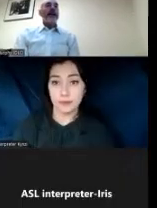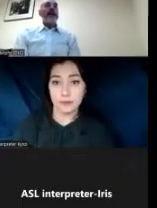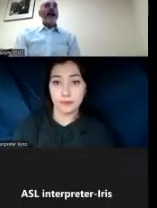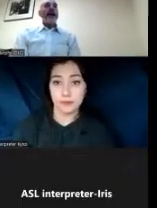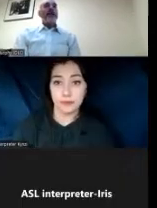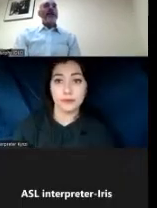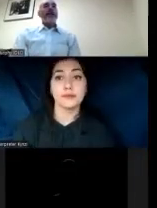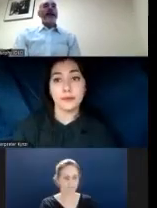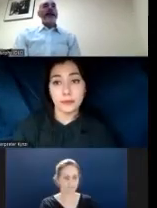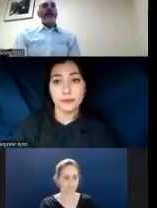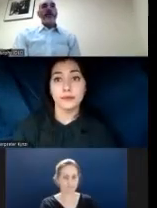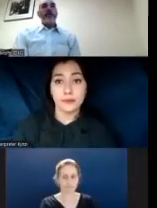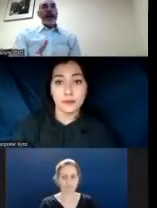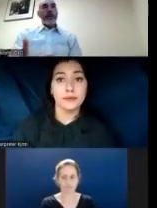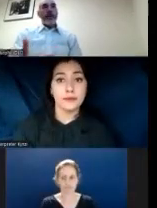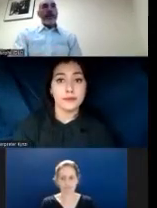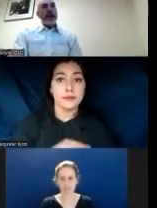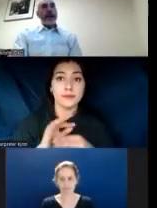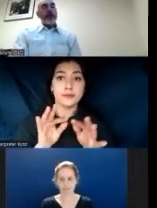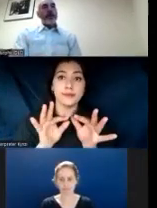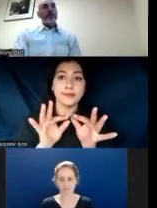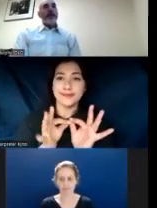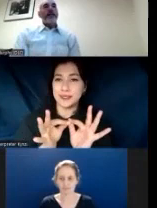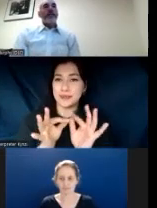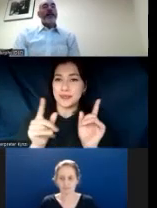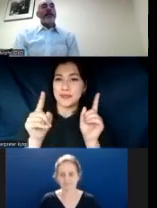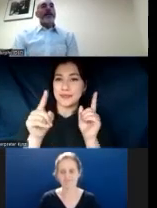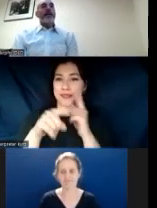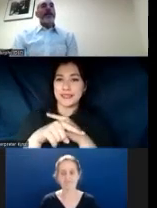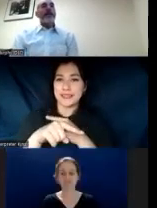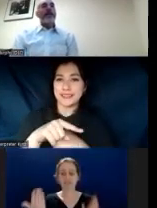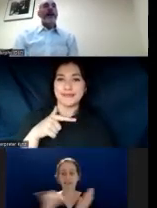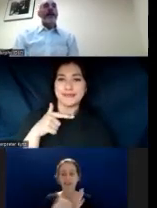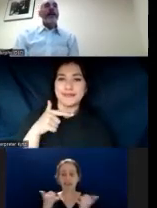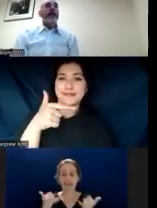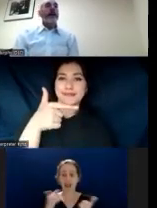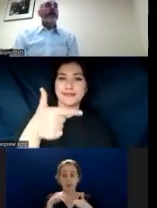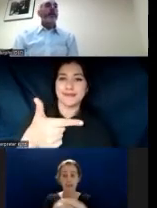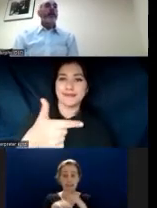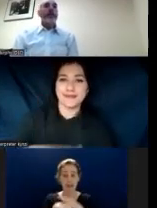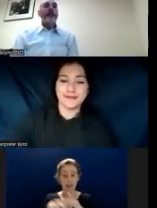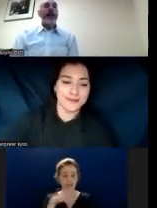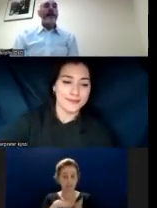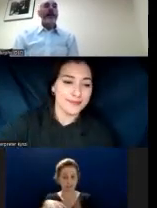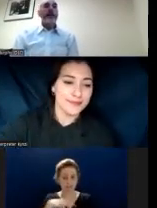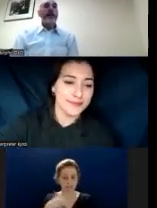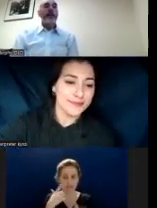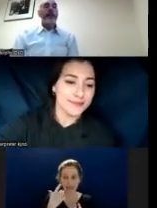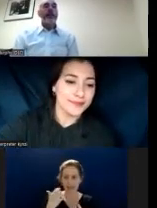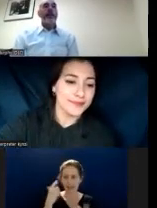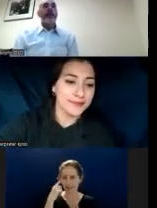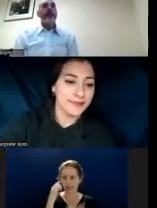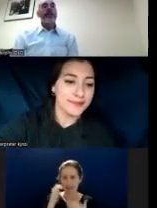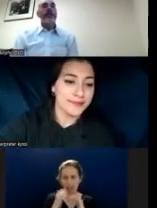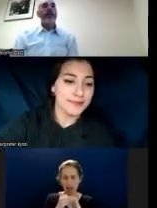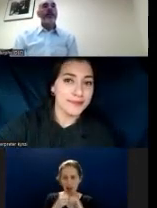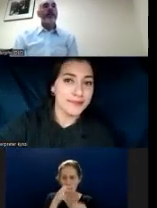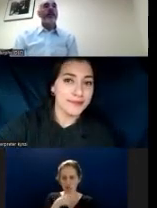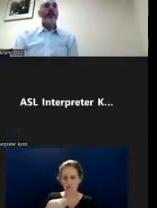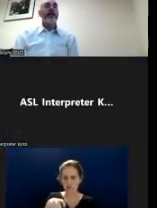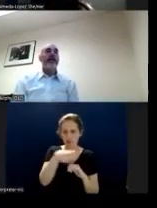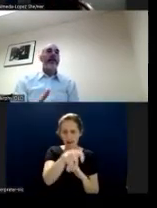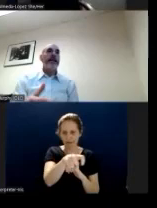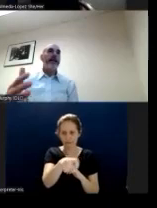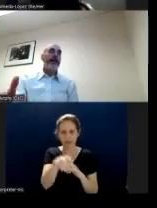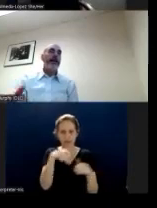So then, again, now we're inside the polling place. We're going to be thinking about an accessible route of travel, what we want to be looking for